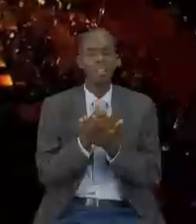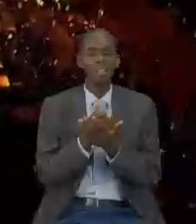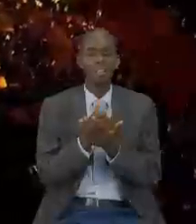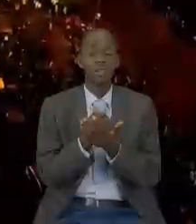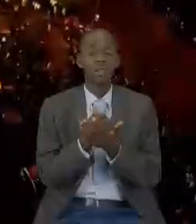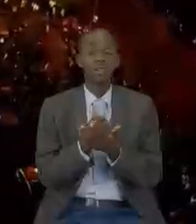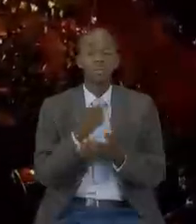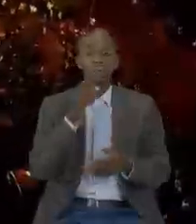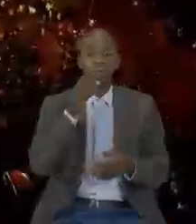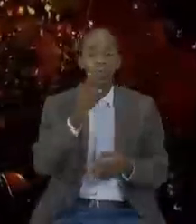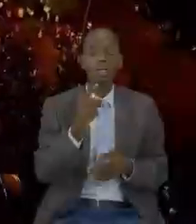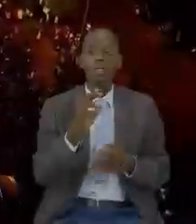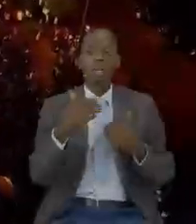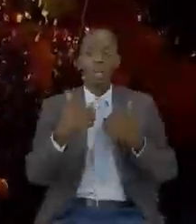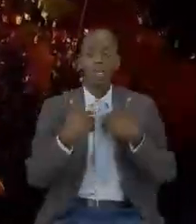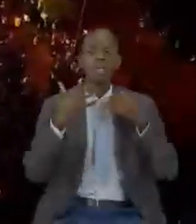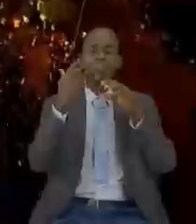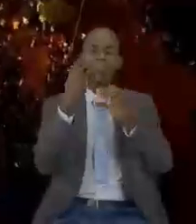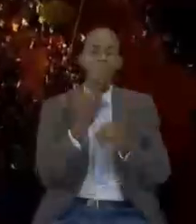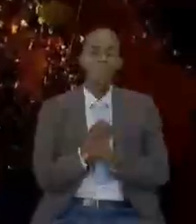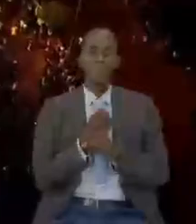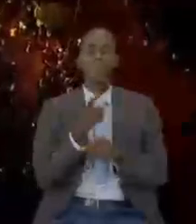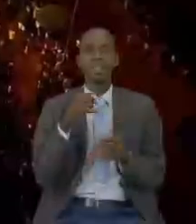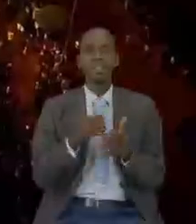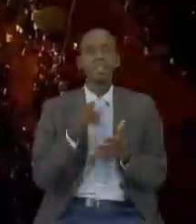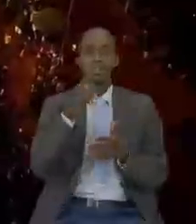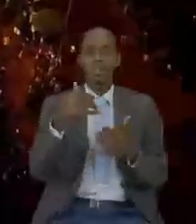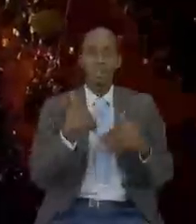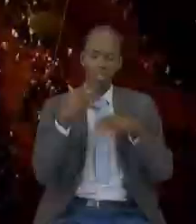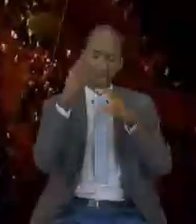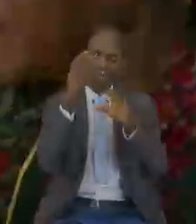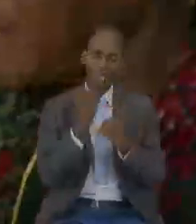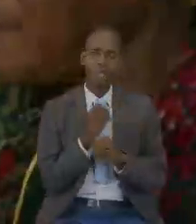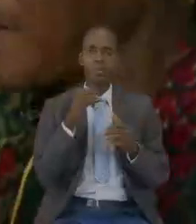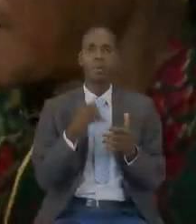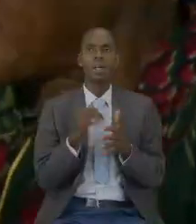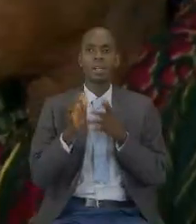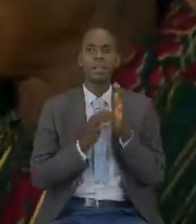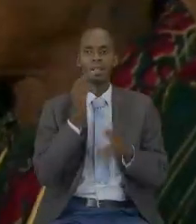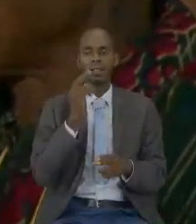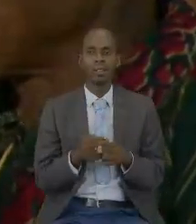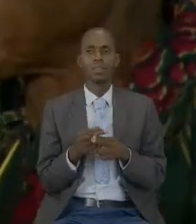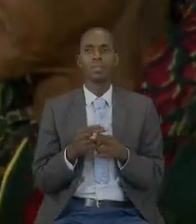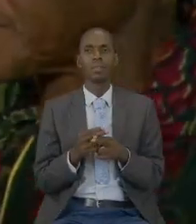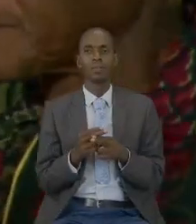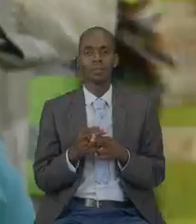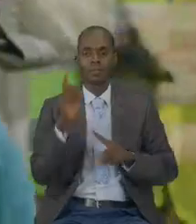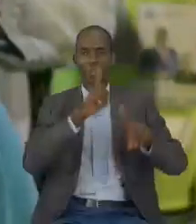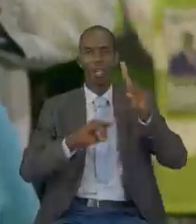You have got it. You have got it. I got